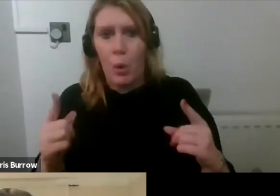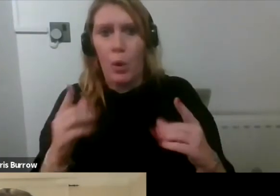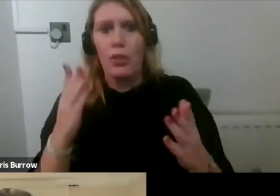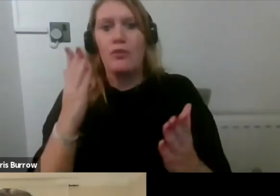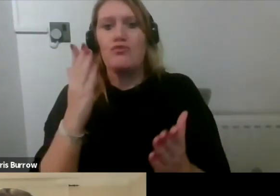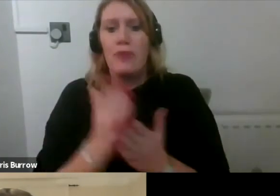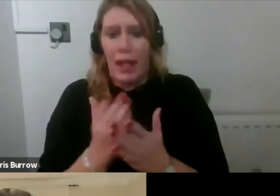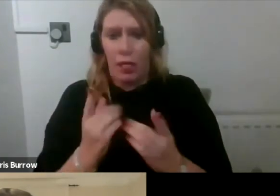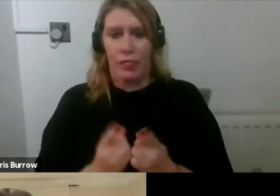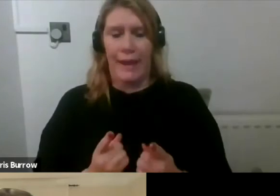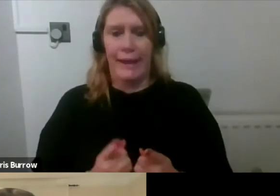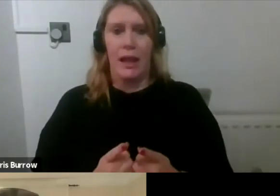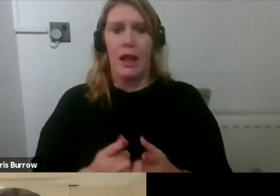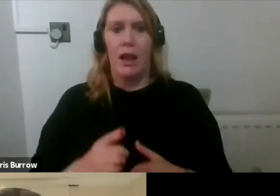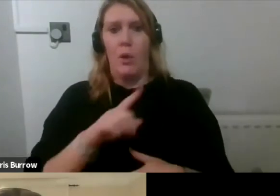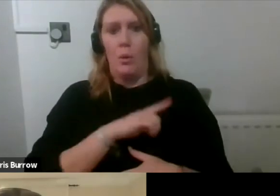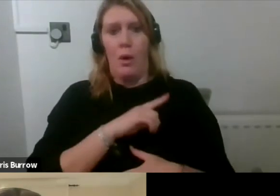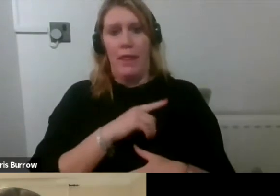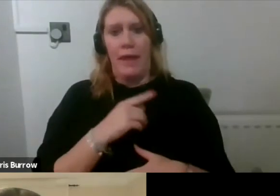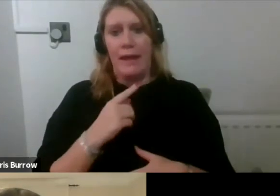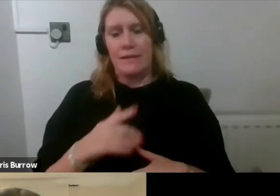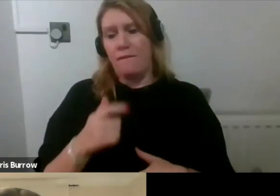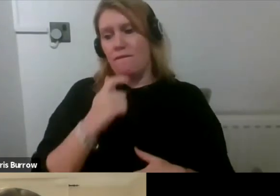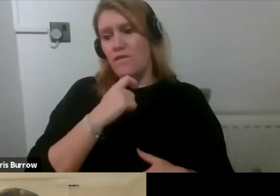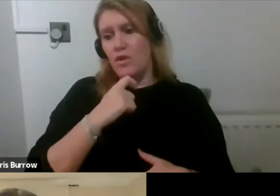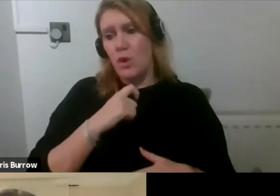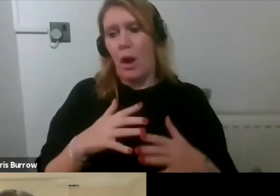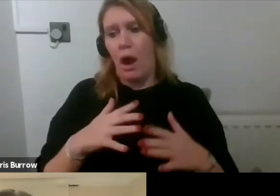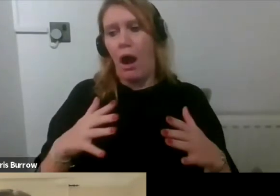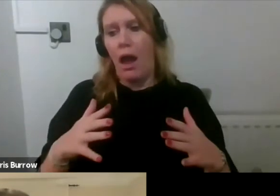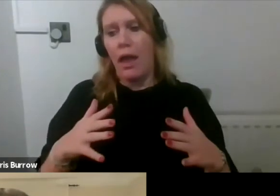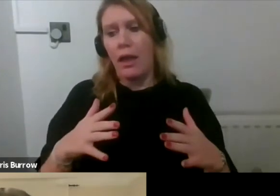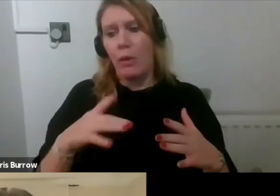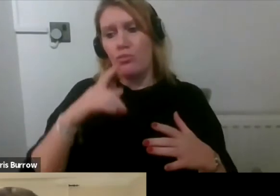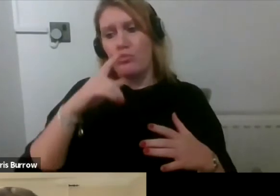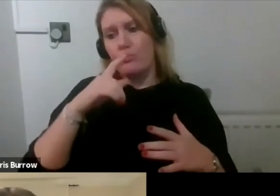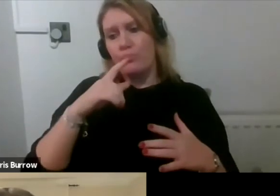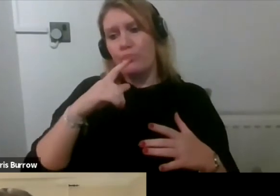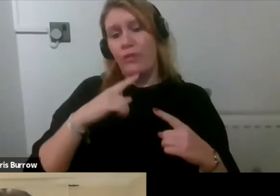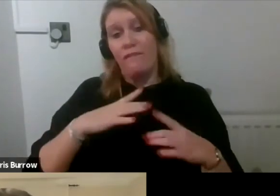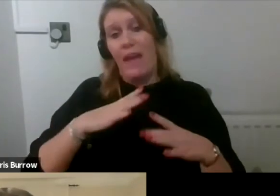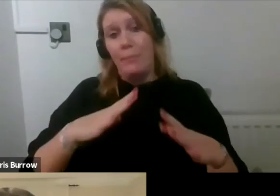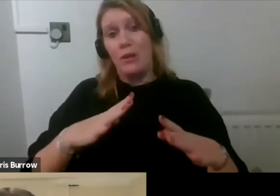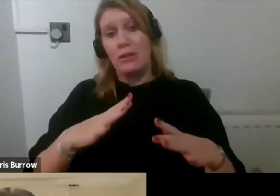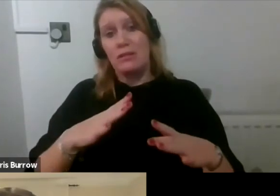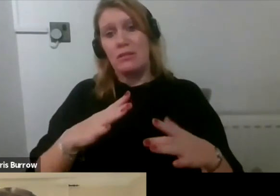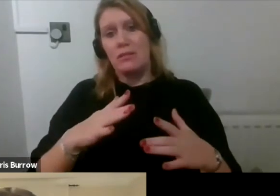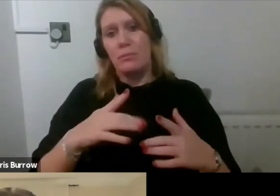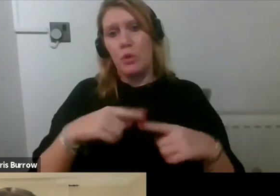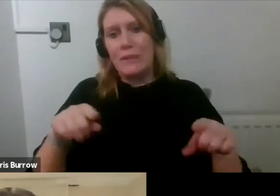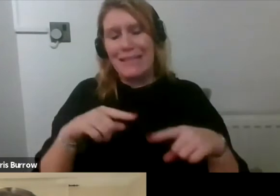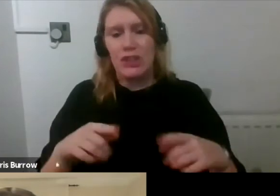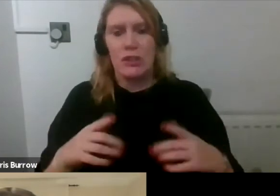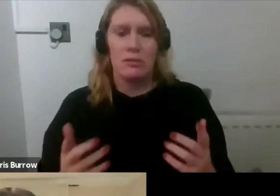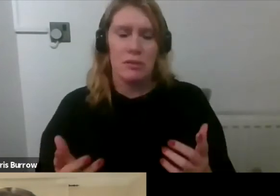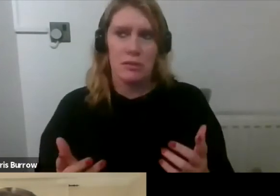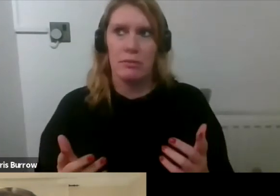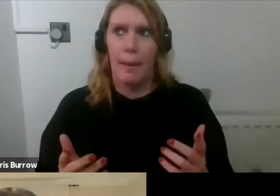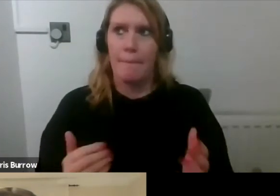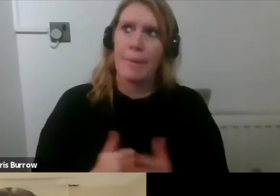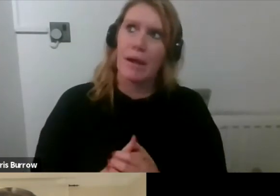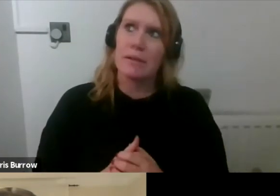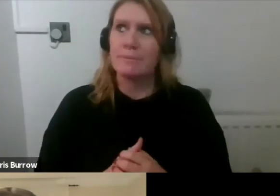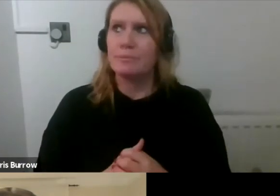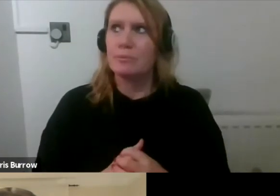Yes, there's a few high profile musicians and so on, but in a way, coming from the